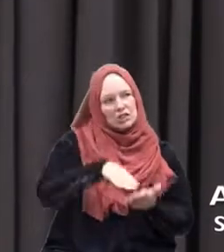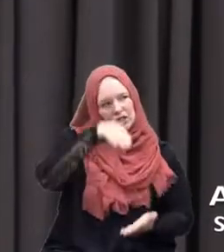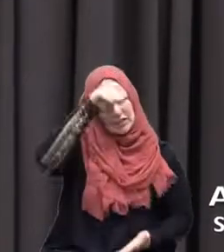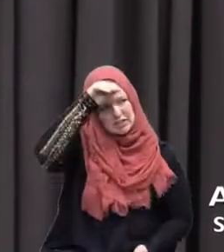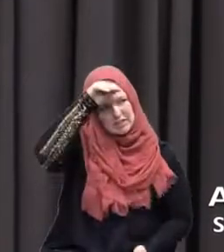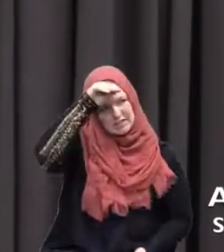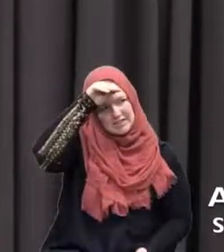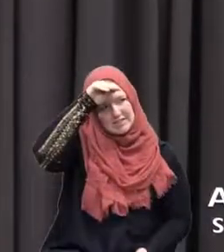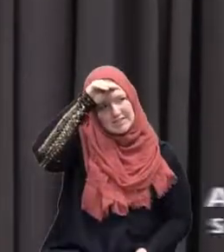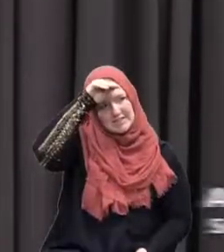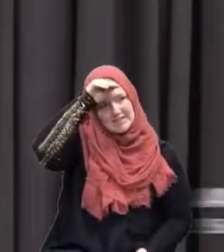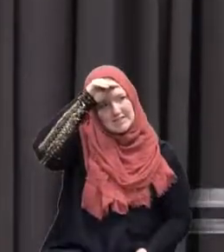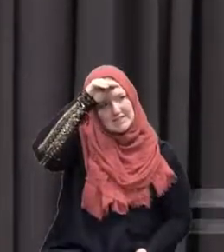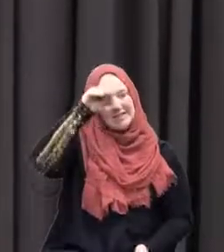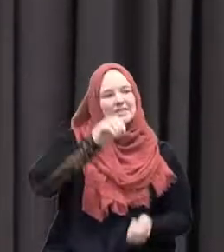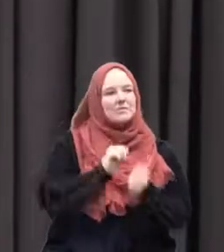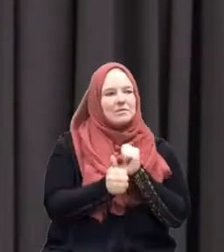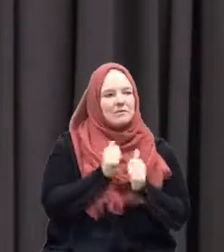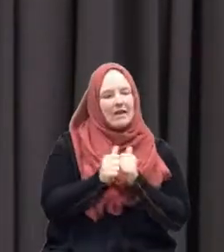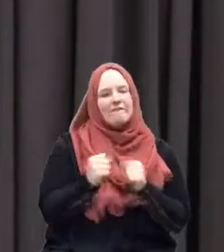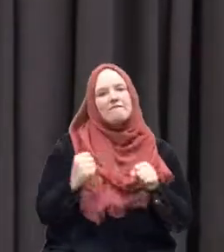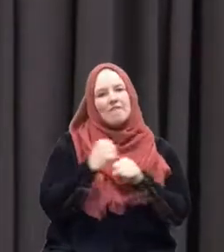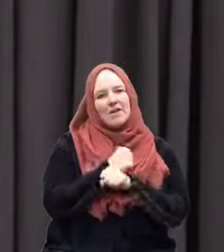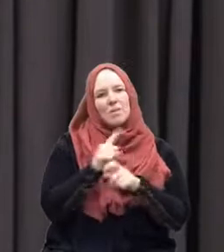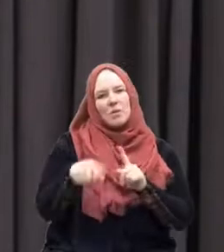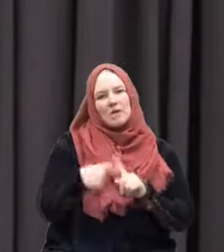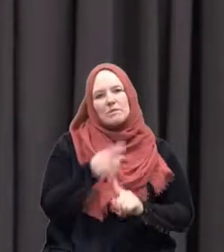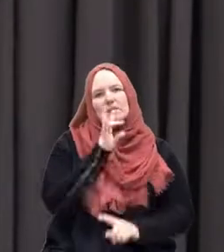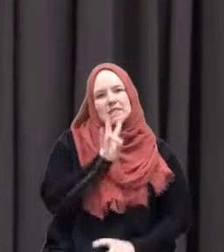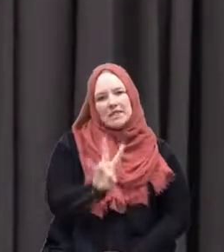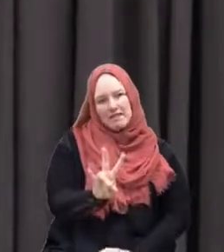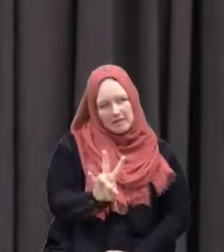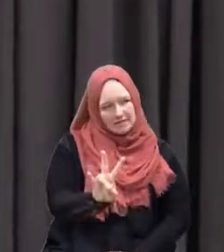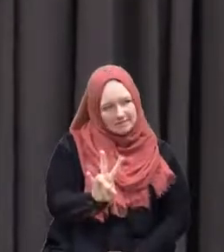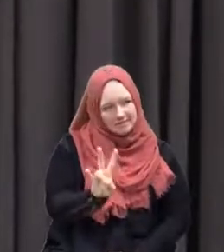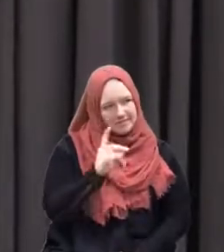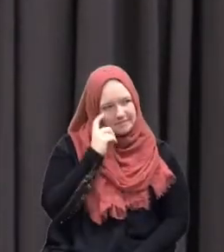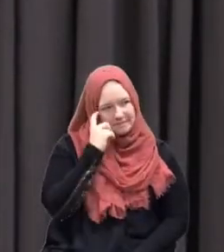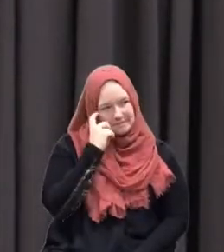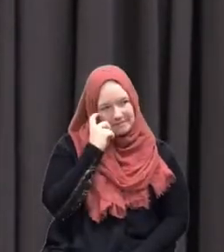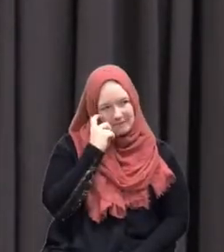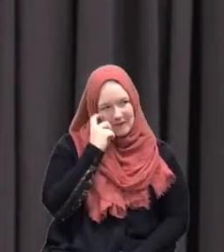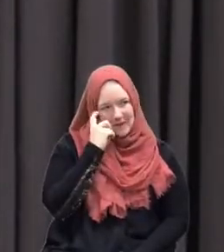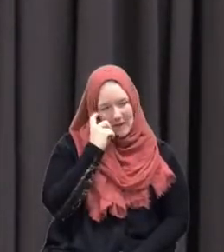learn horsemanship and fighting when he was 7 years old.